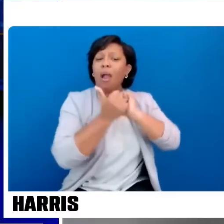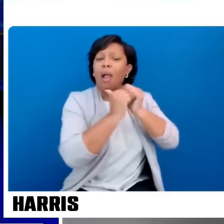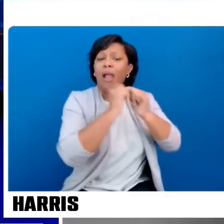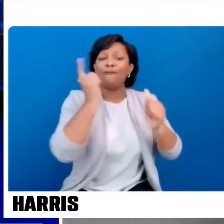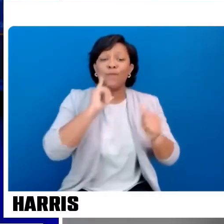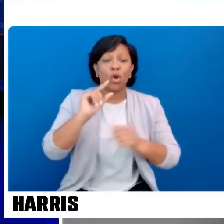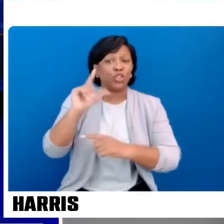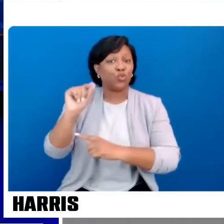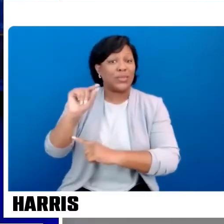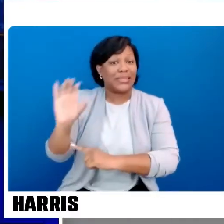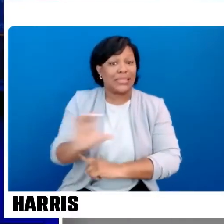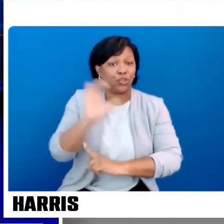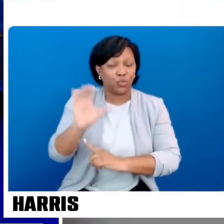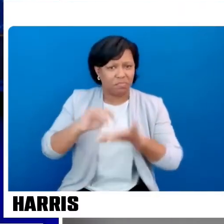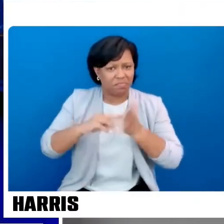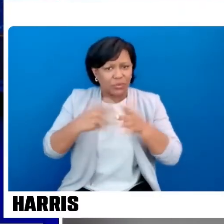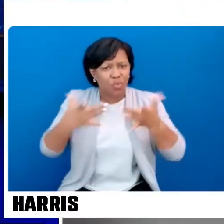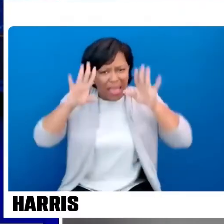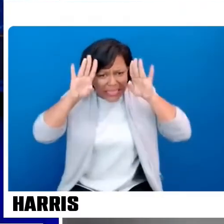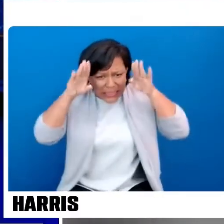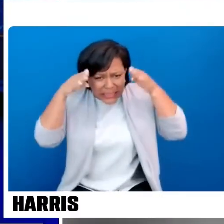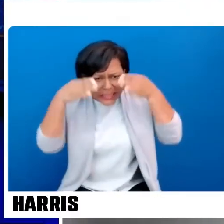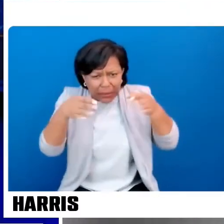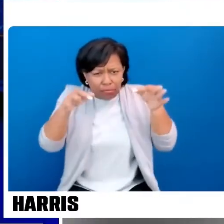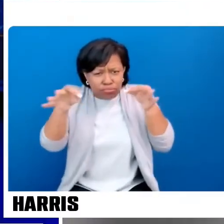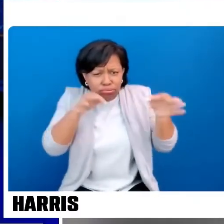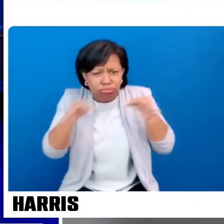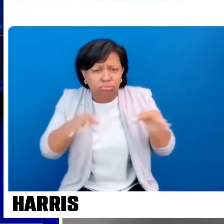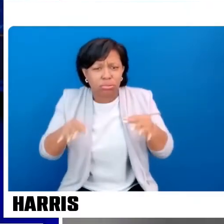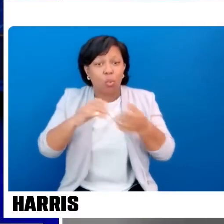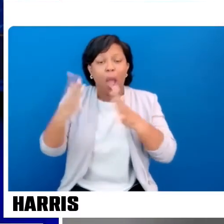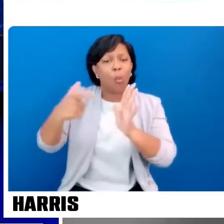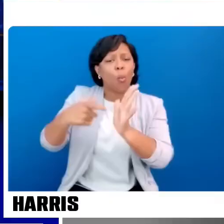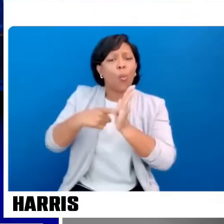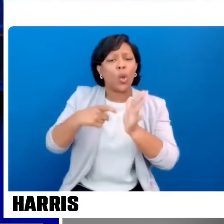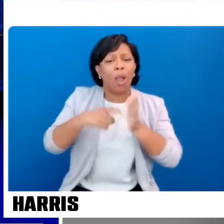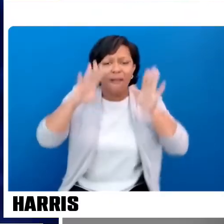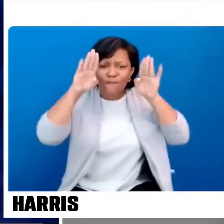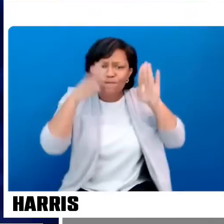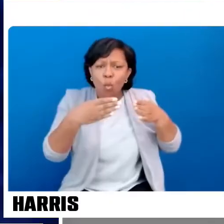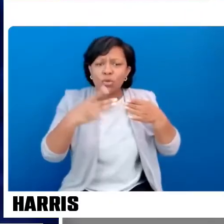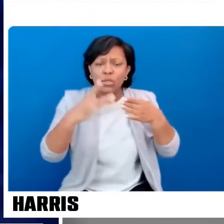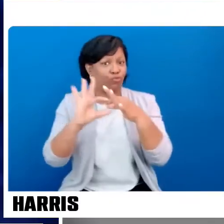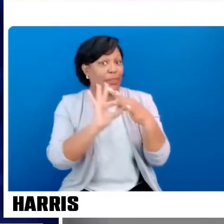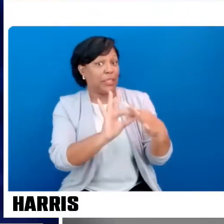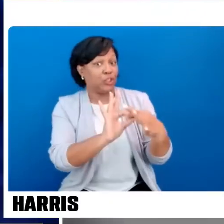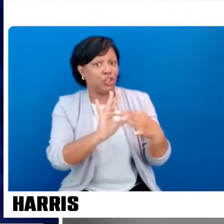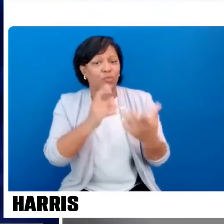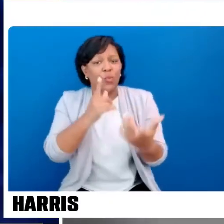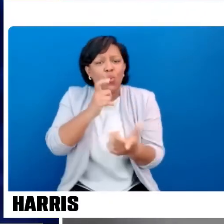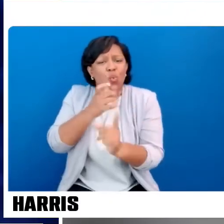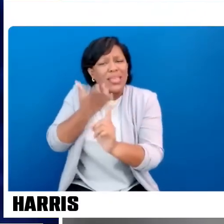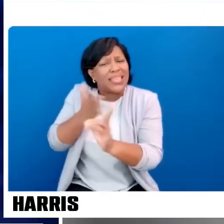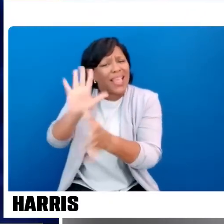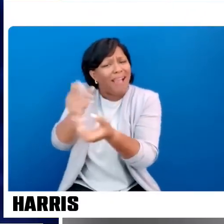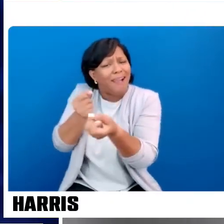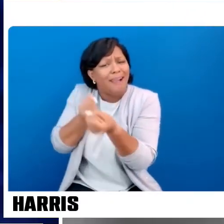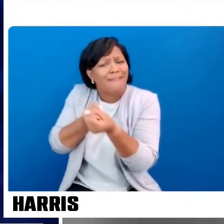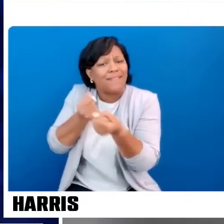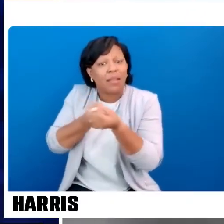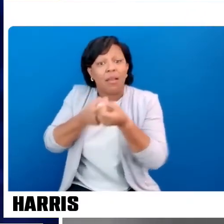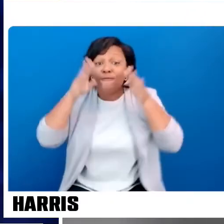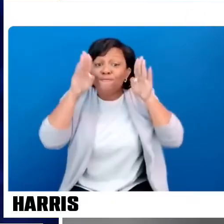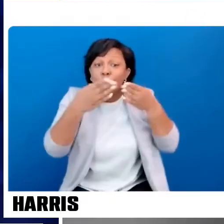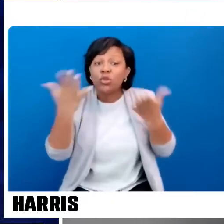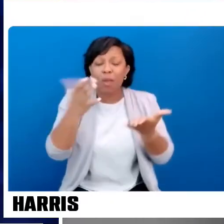the details of what that requires, focusing on relationships with our allies, focusing on investing in American-based technology